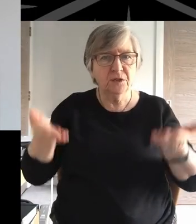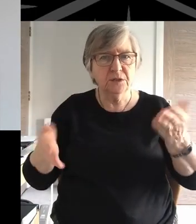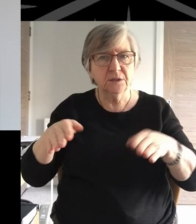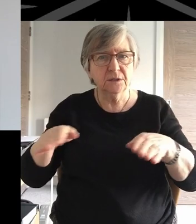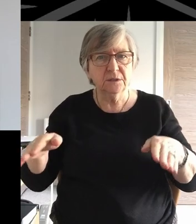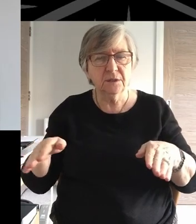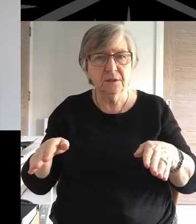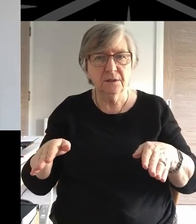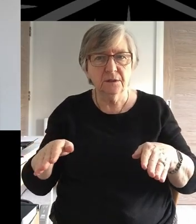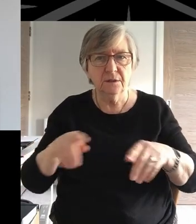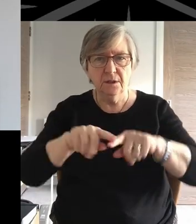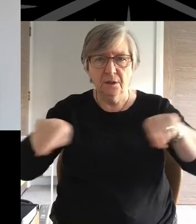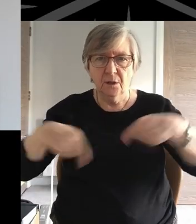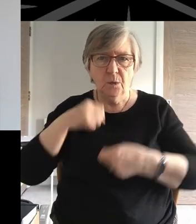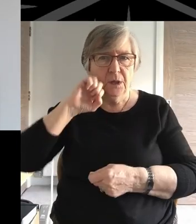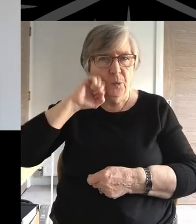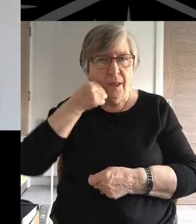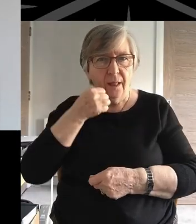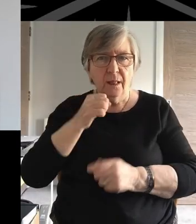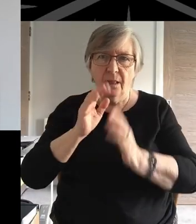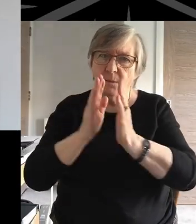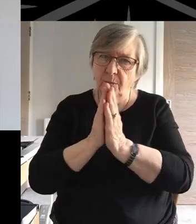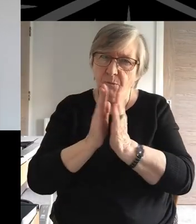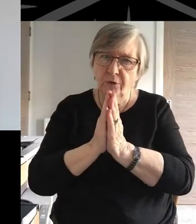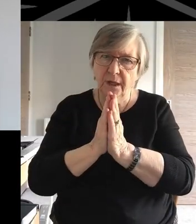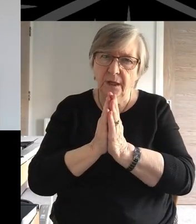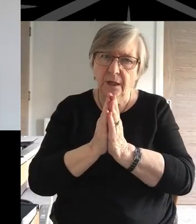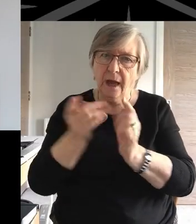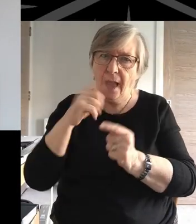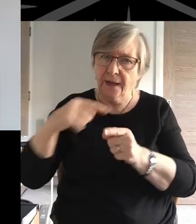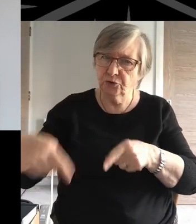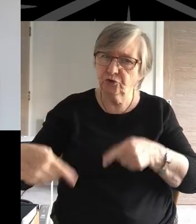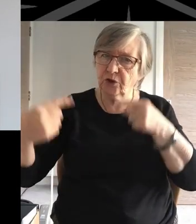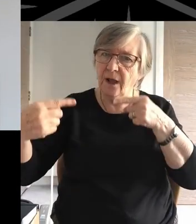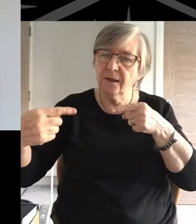that we would be prayerfully confrontational,